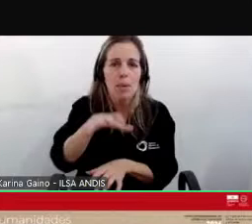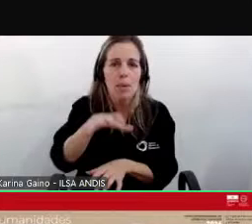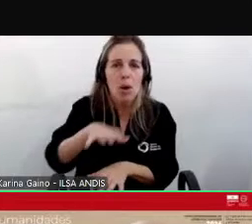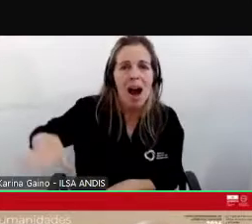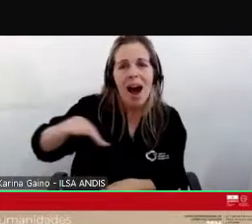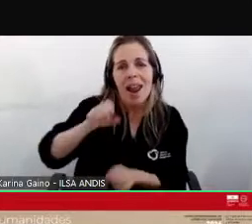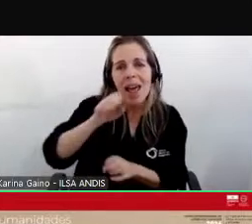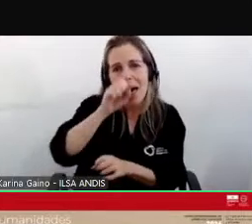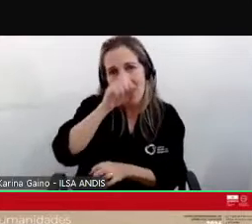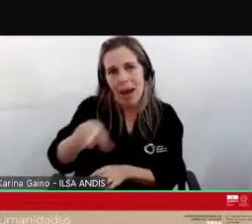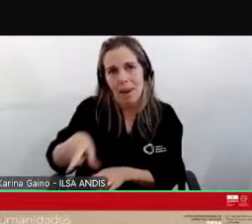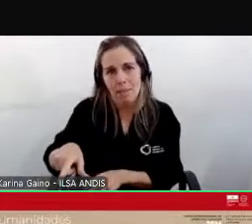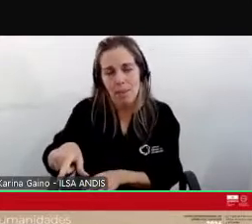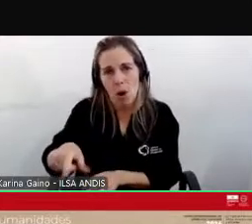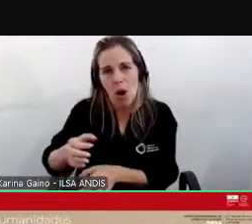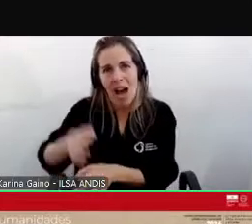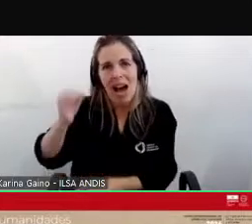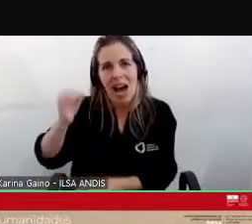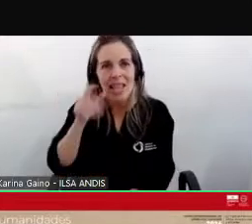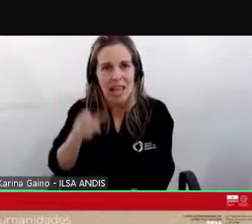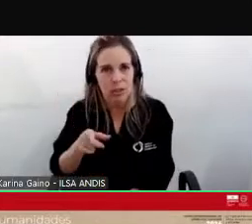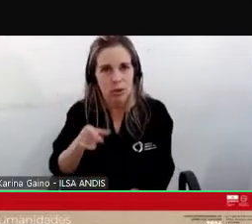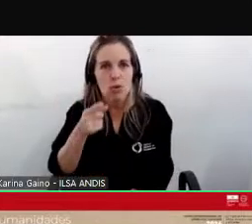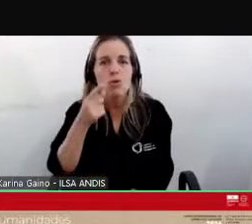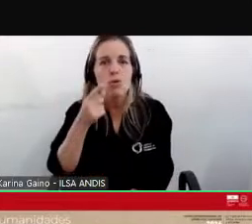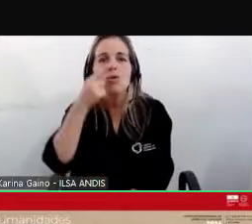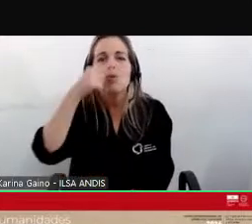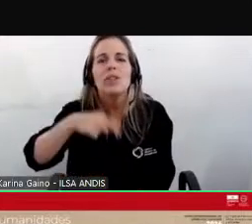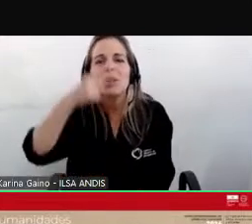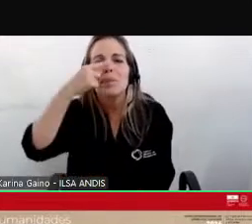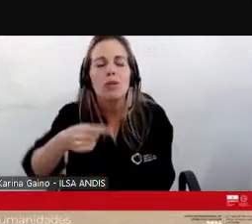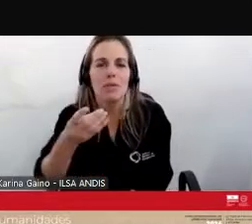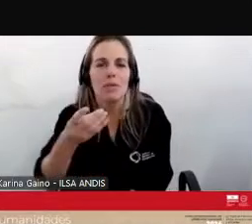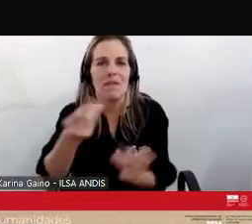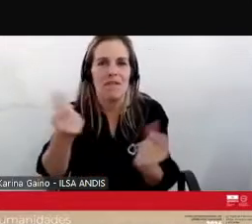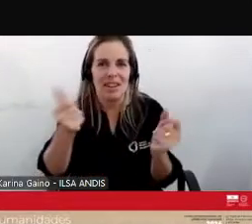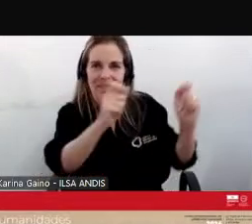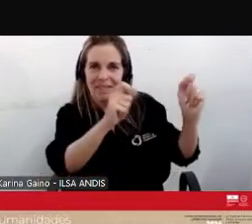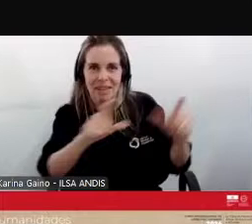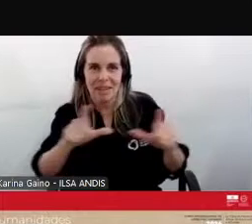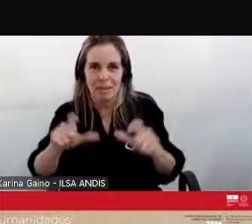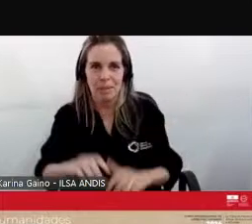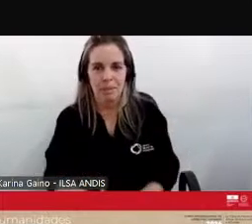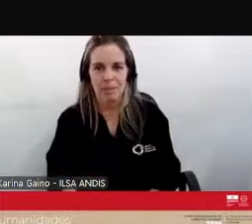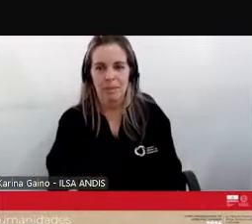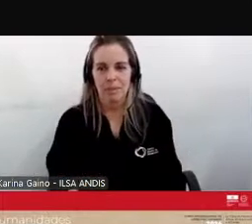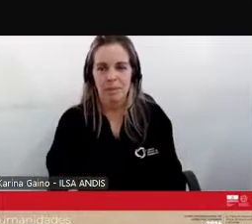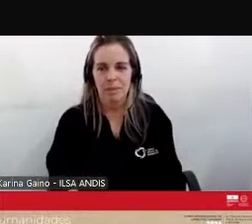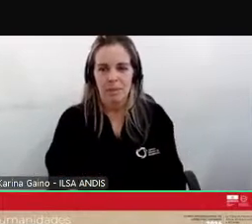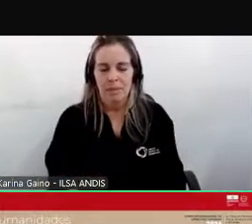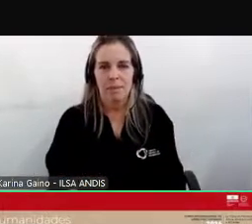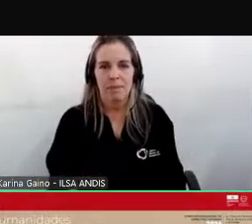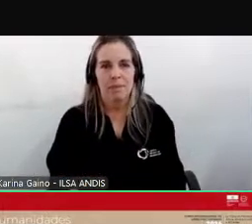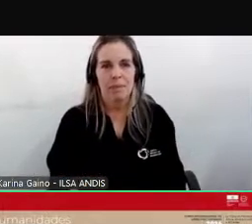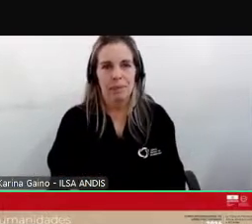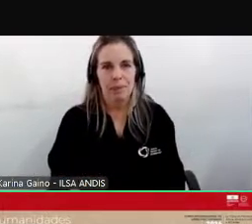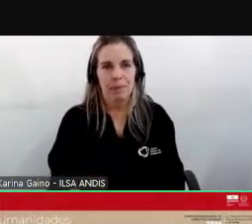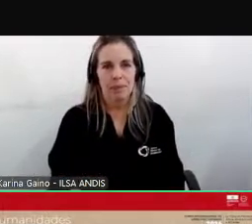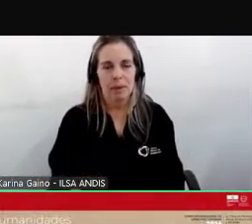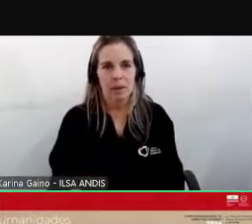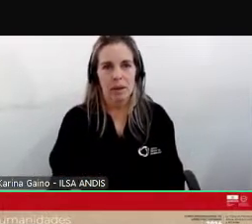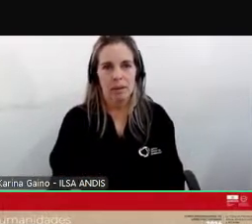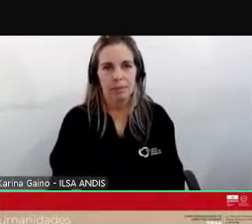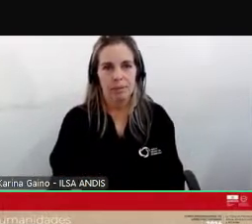Perfecto. Solo tengo este último diapositiva y ya termino. Fantástico. And the other